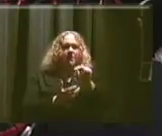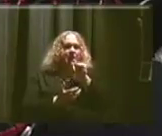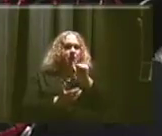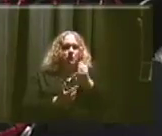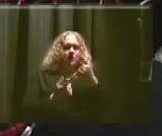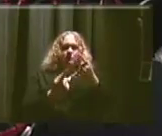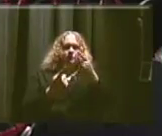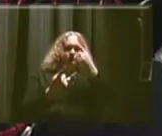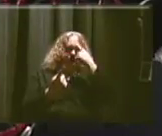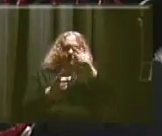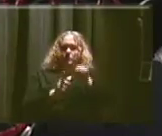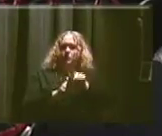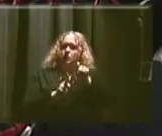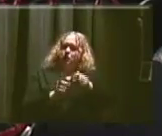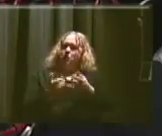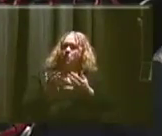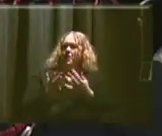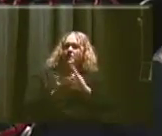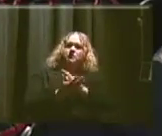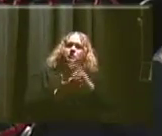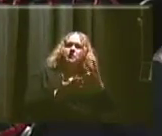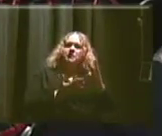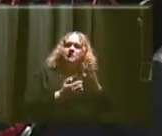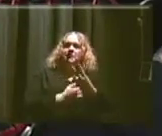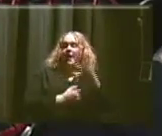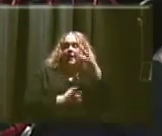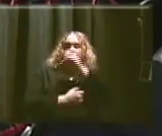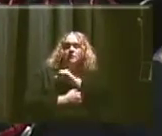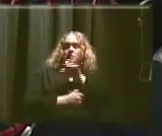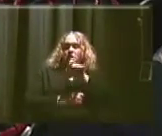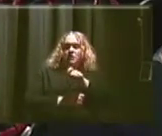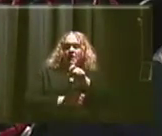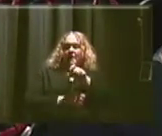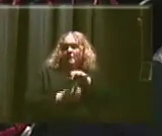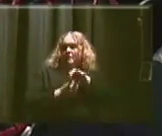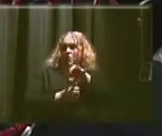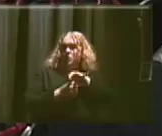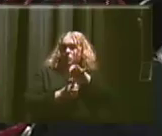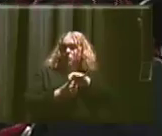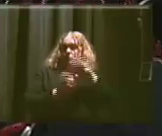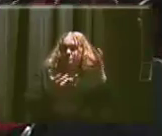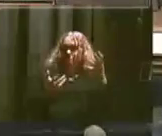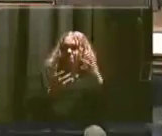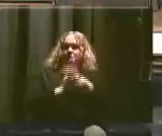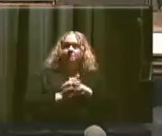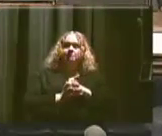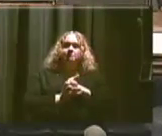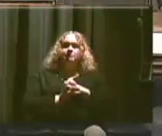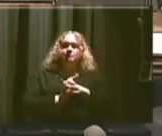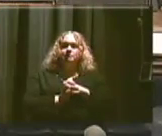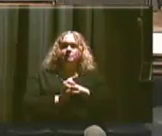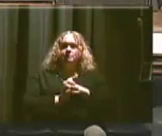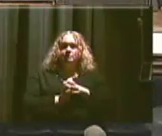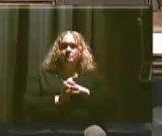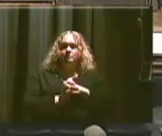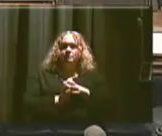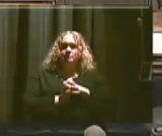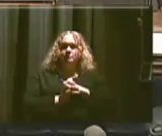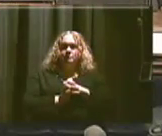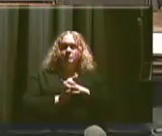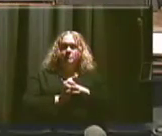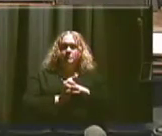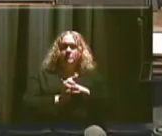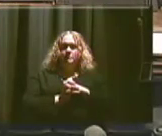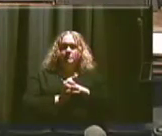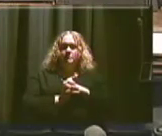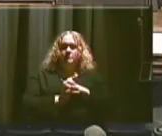not agree that we should wait 2 weeks, so, and I guess we should just vote. That's the best way to get it done. Yeah, I guess